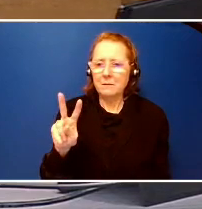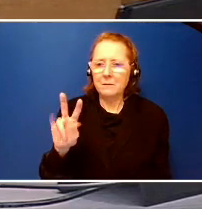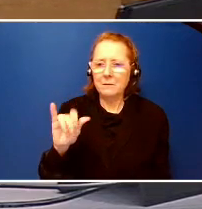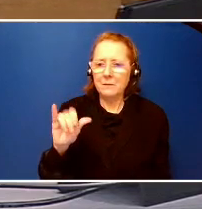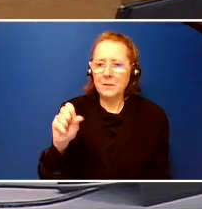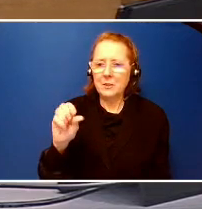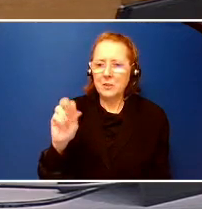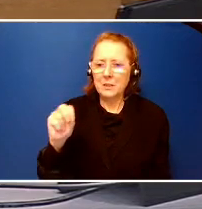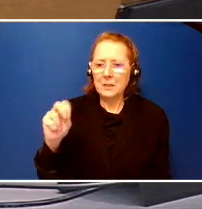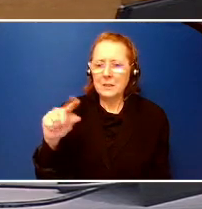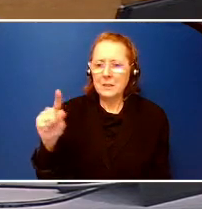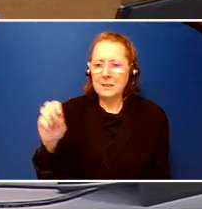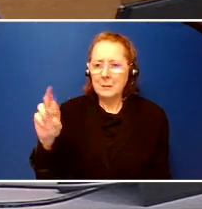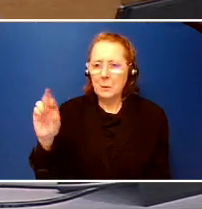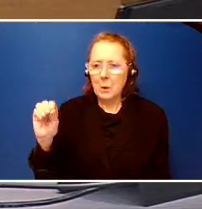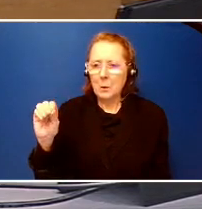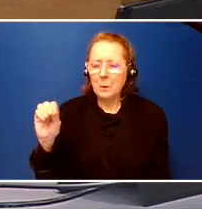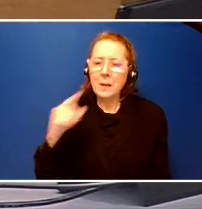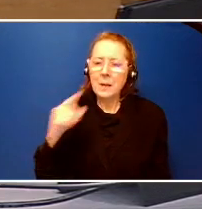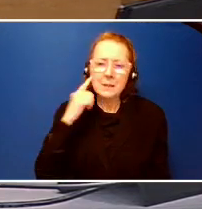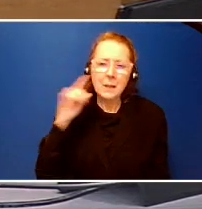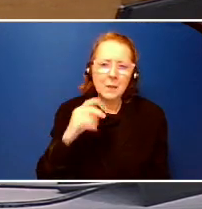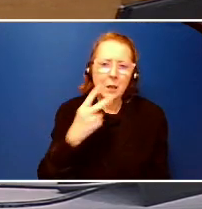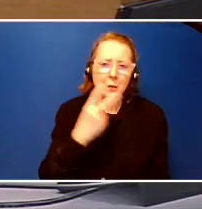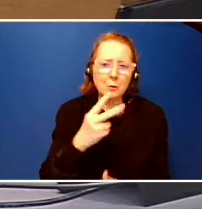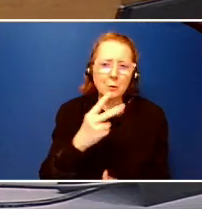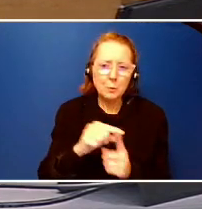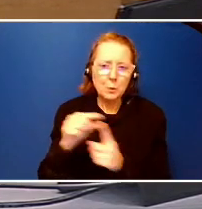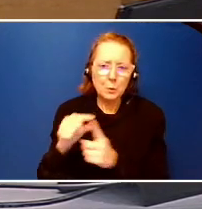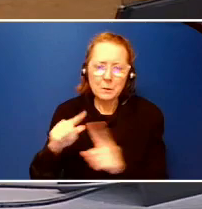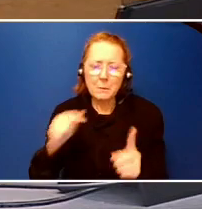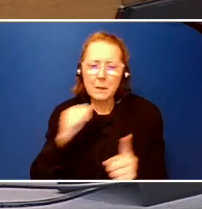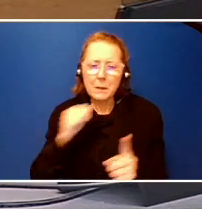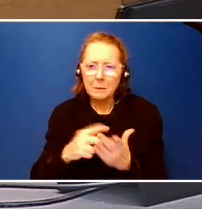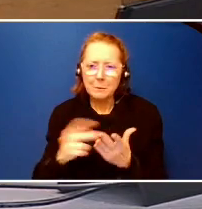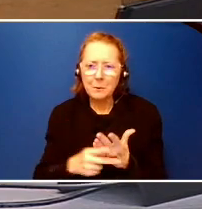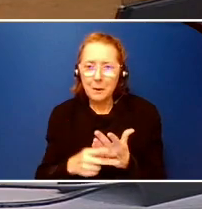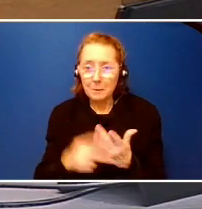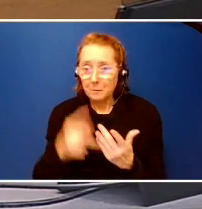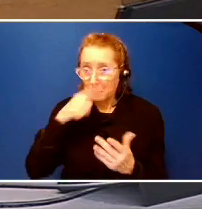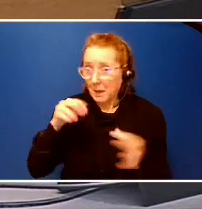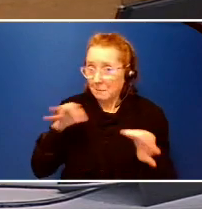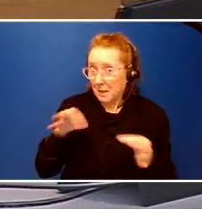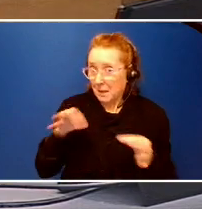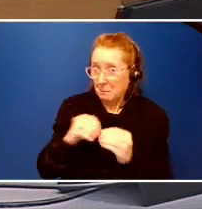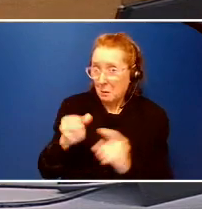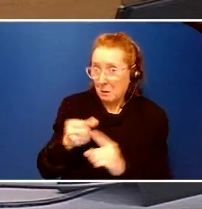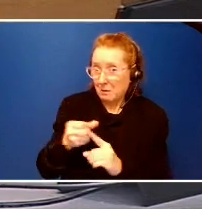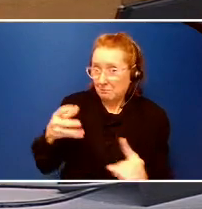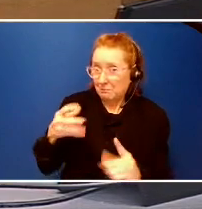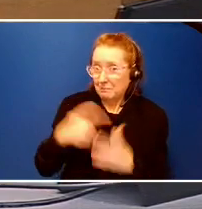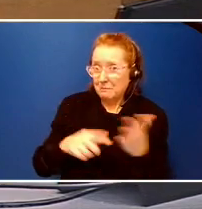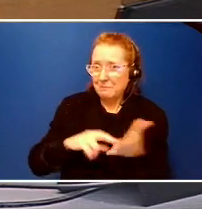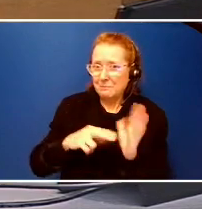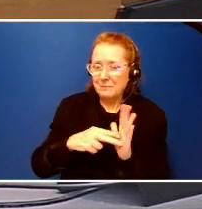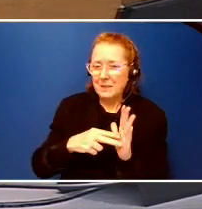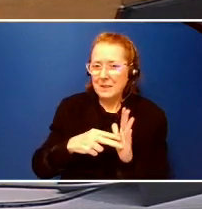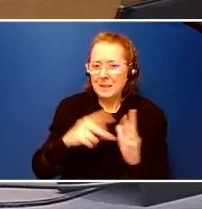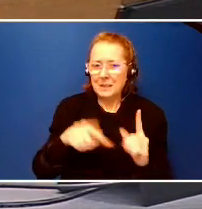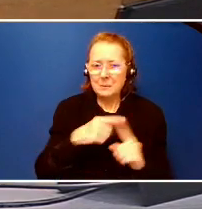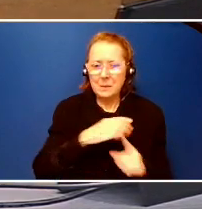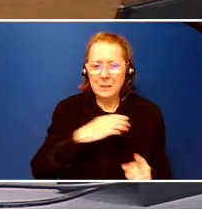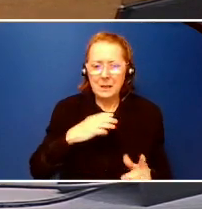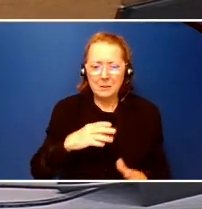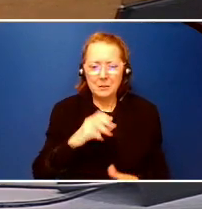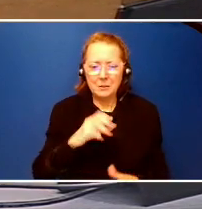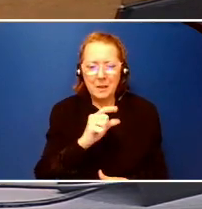words, but not a program. So maybe Ms. Warnicki, if you could explain to us a little bit about what that means when Councilor Stapleton says Vision